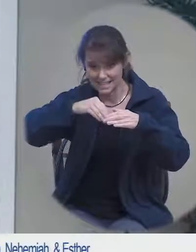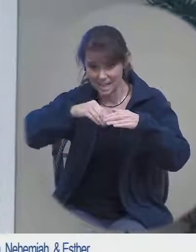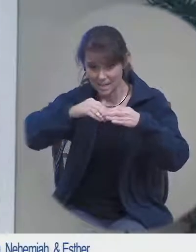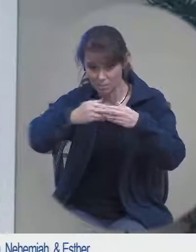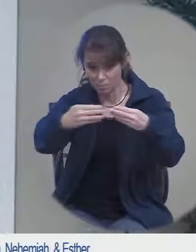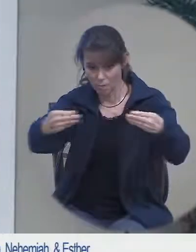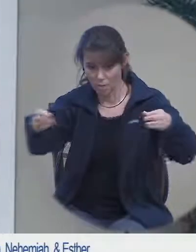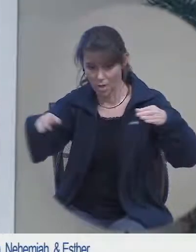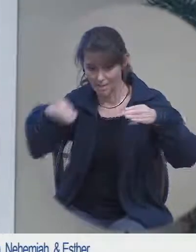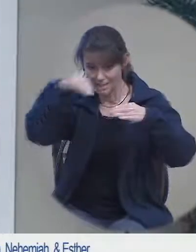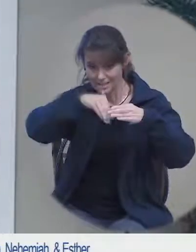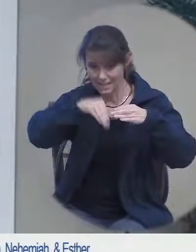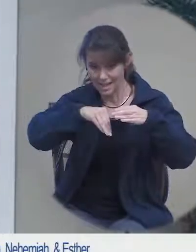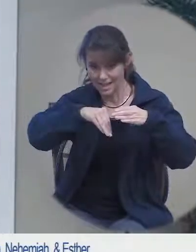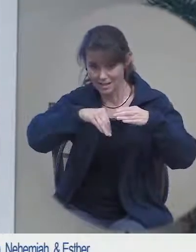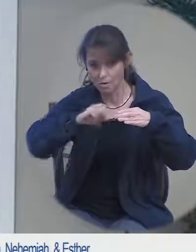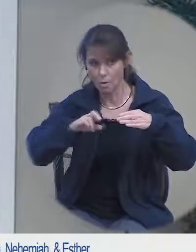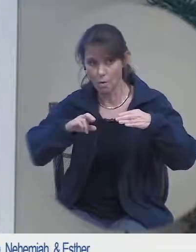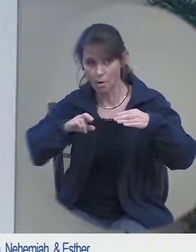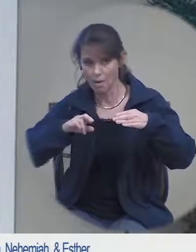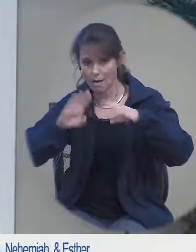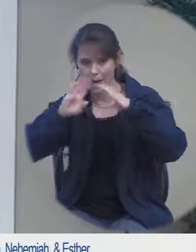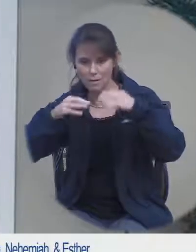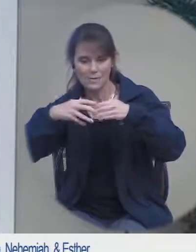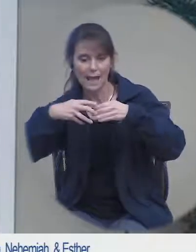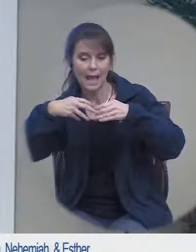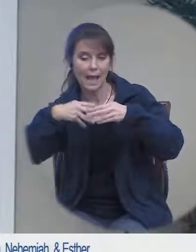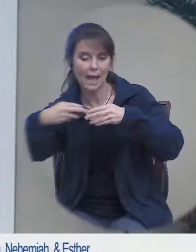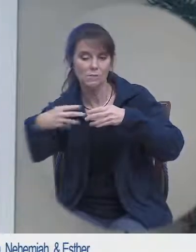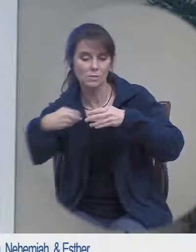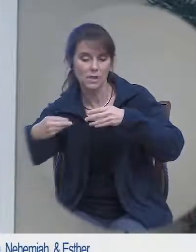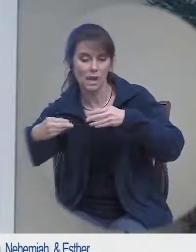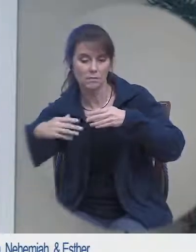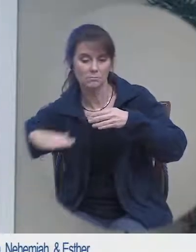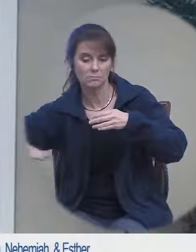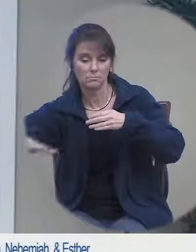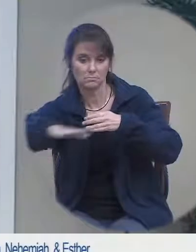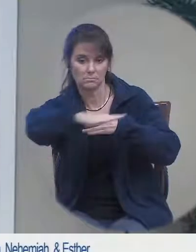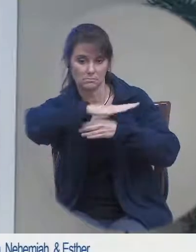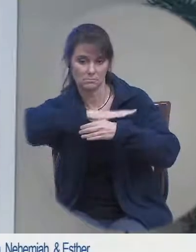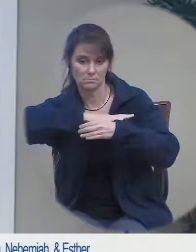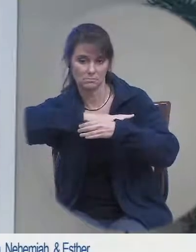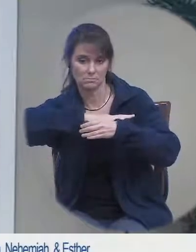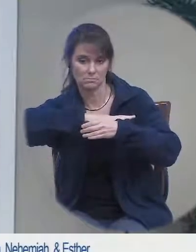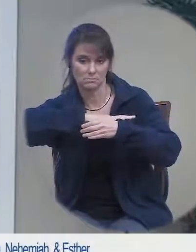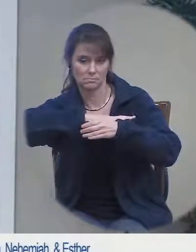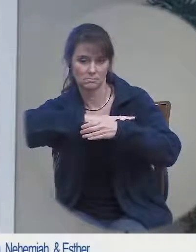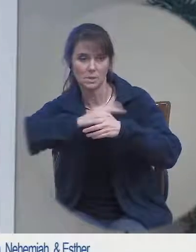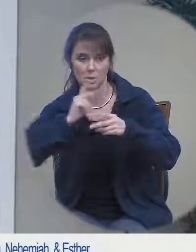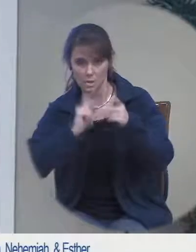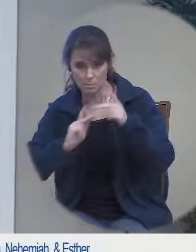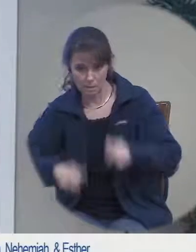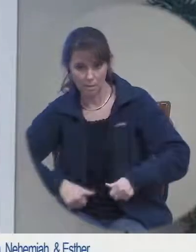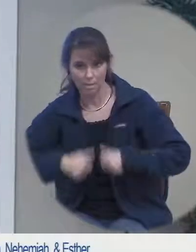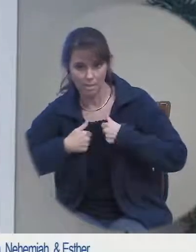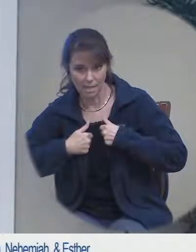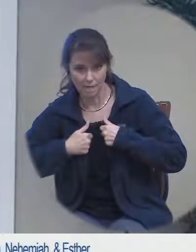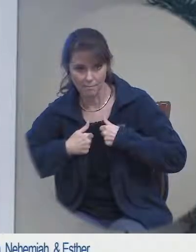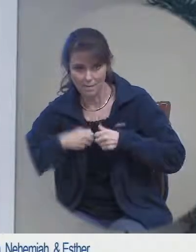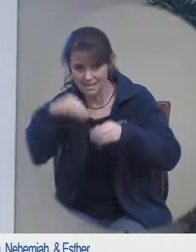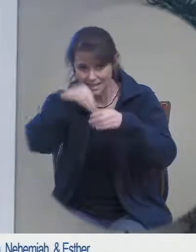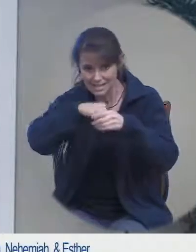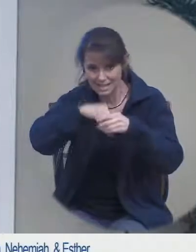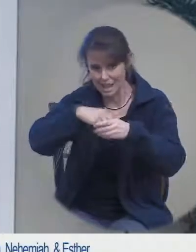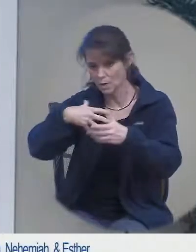Jerusalem proper, and then you had kind of a suburb around it. But that's a good point. So there were people there, but it was not enough to